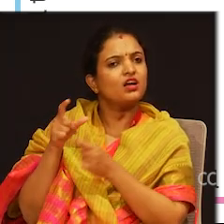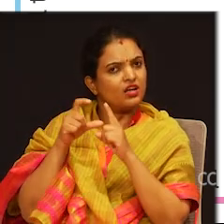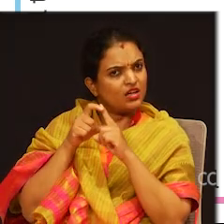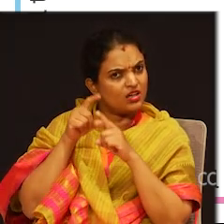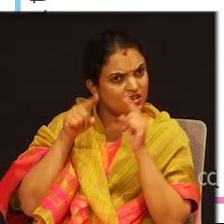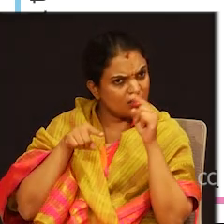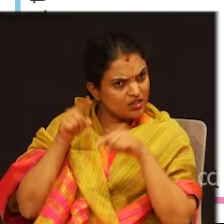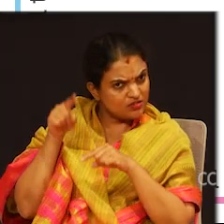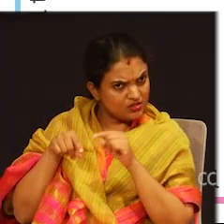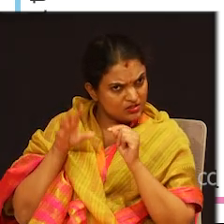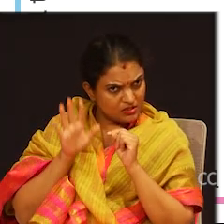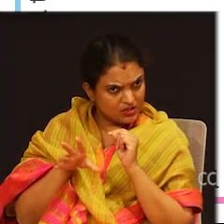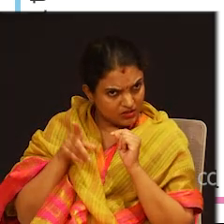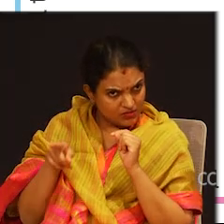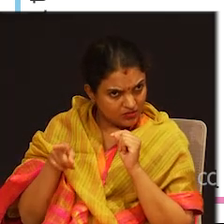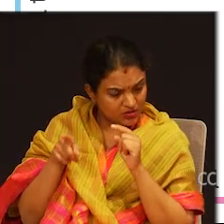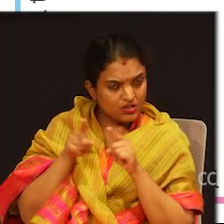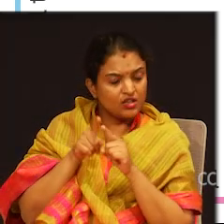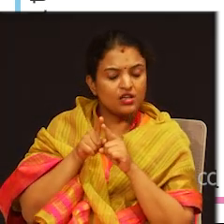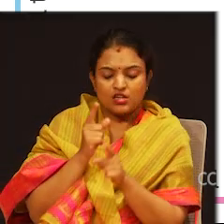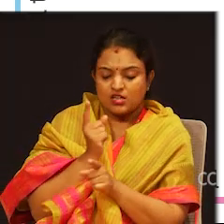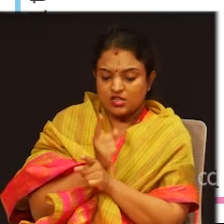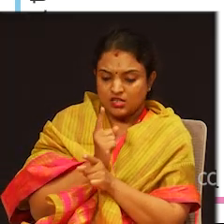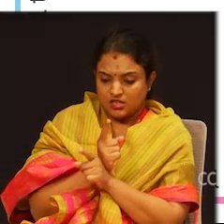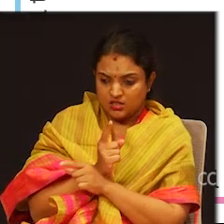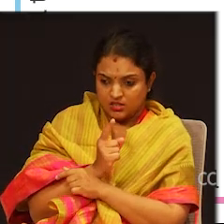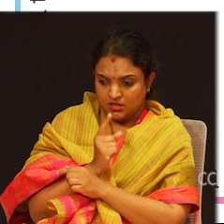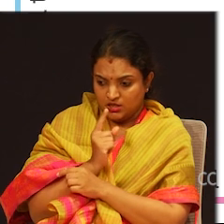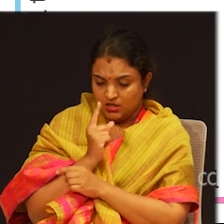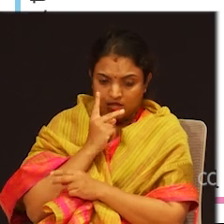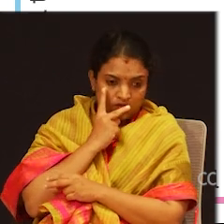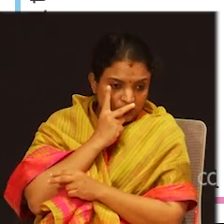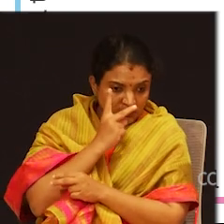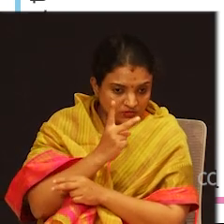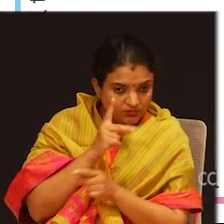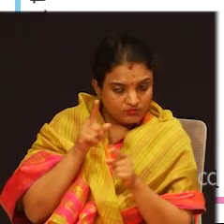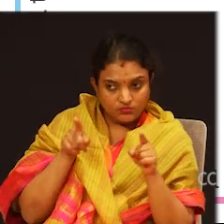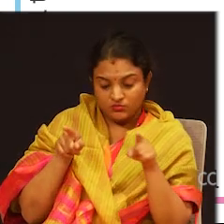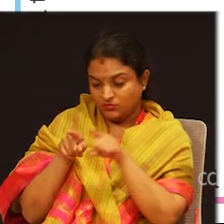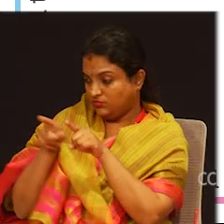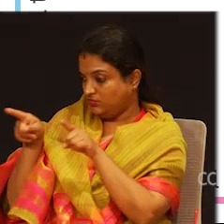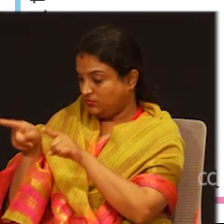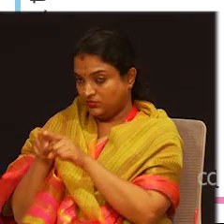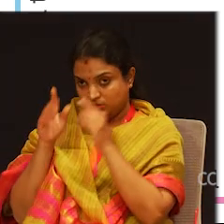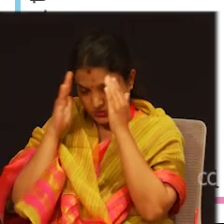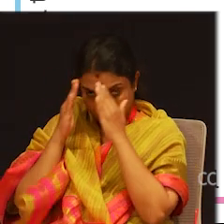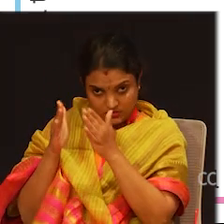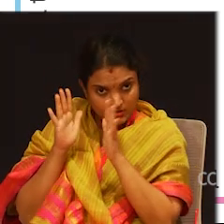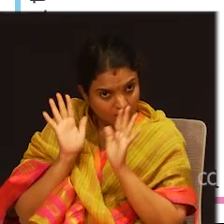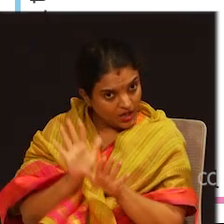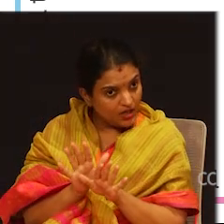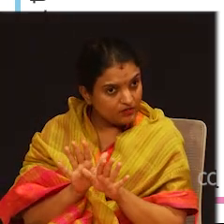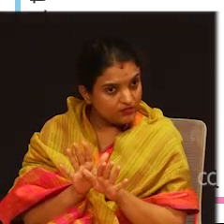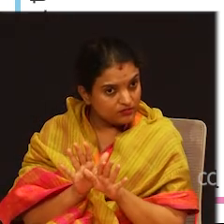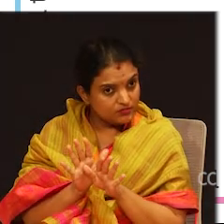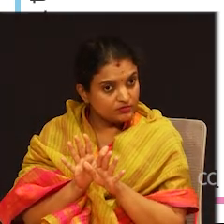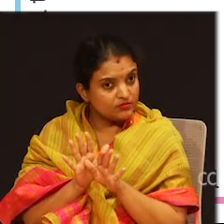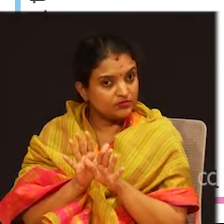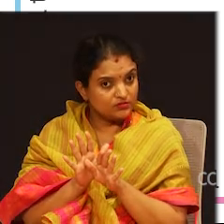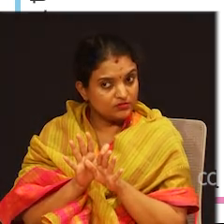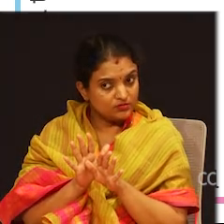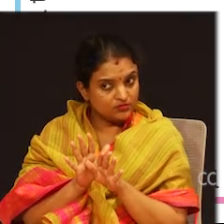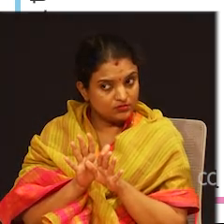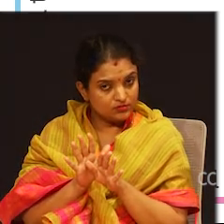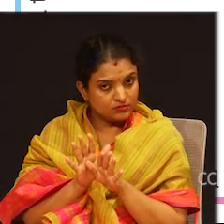diversity. Am I, as a teacher, going to look at them with the same focus in my eyes? Am